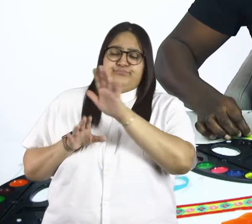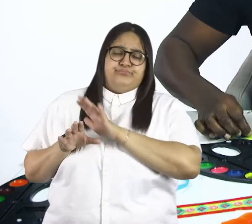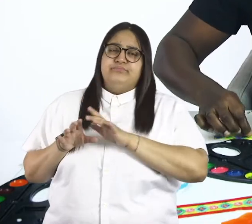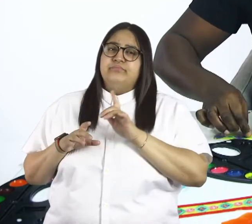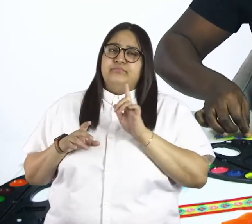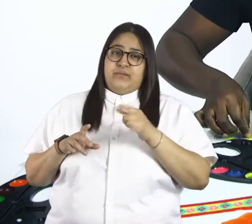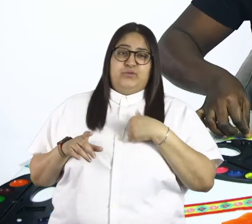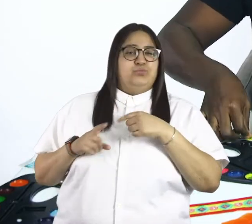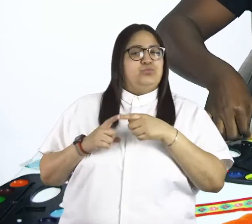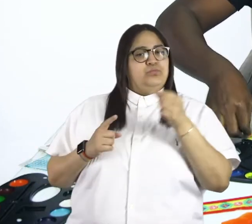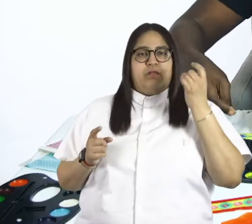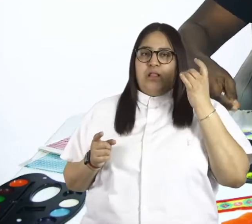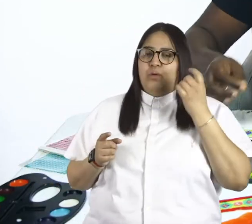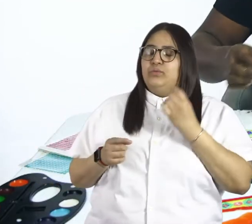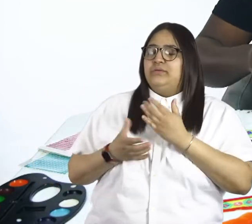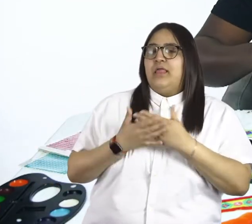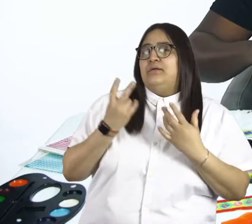Creativity has no limit,